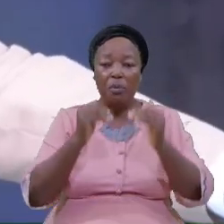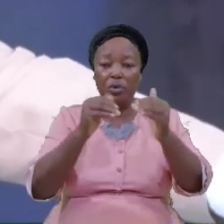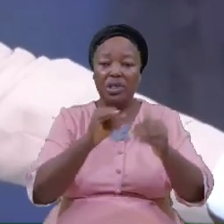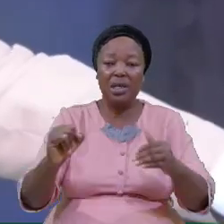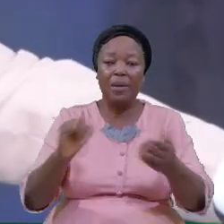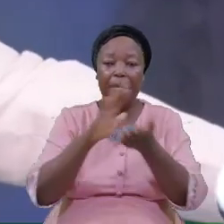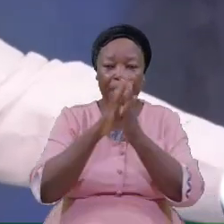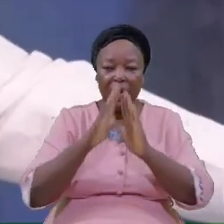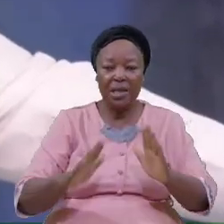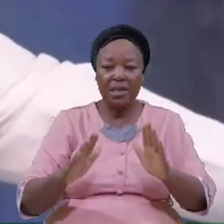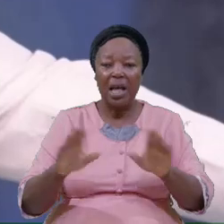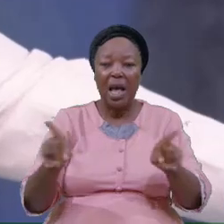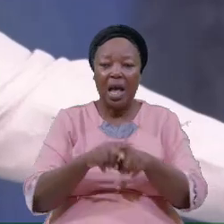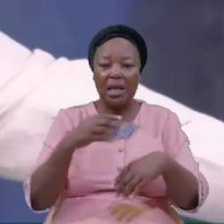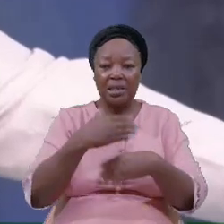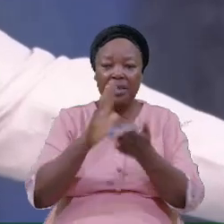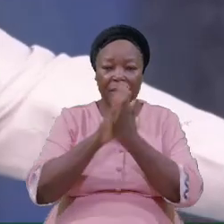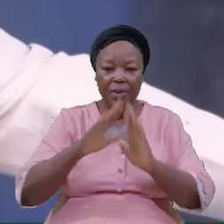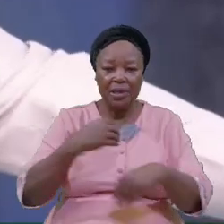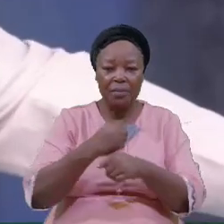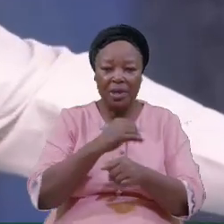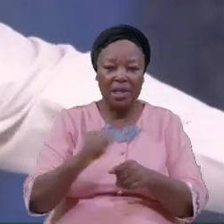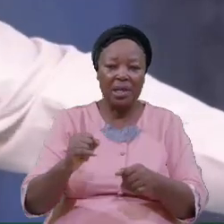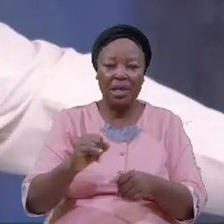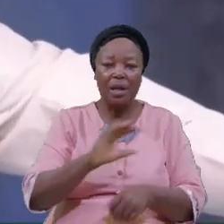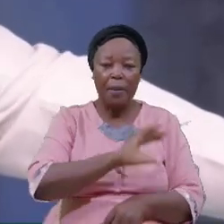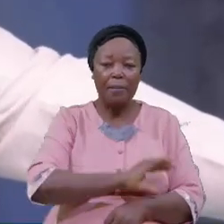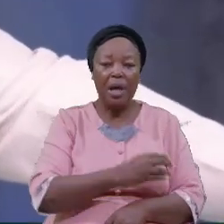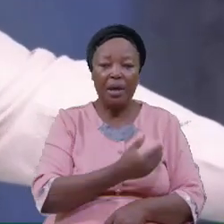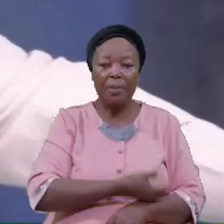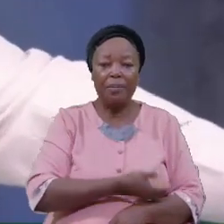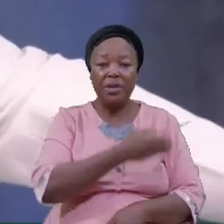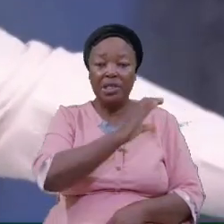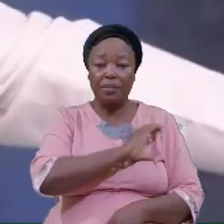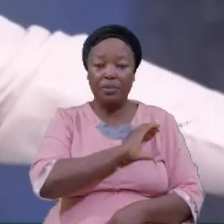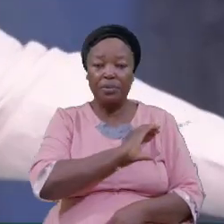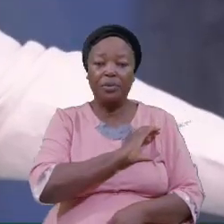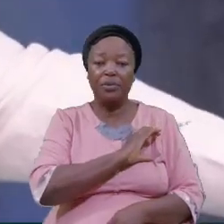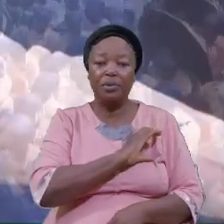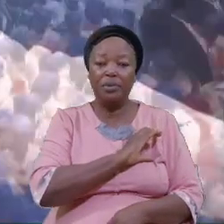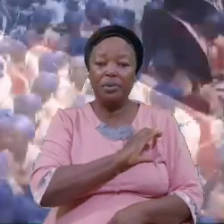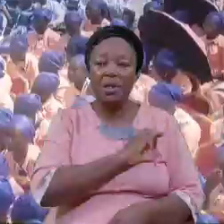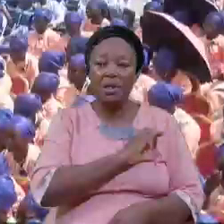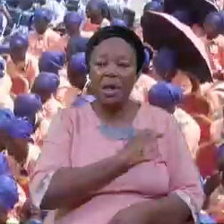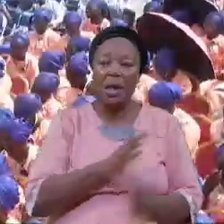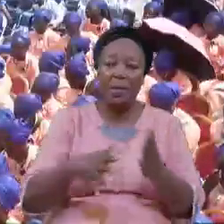as peace making peaceable citizens among